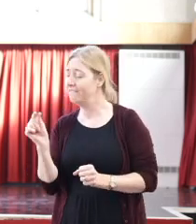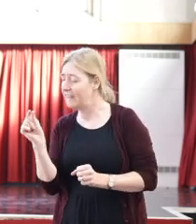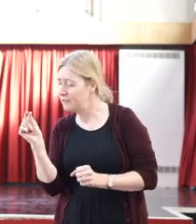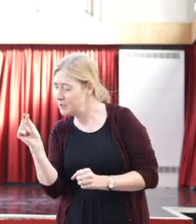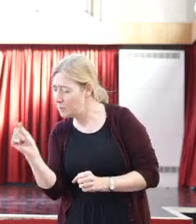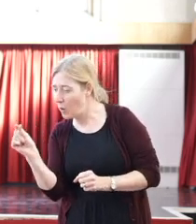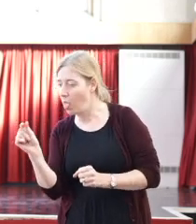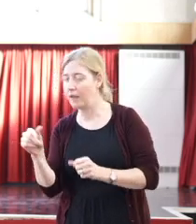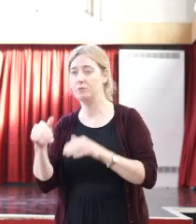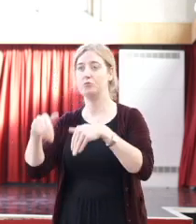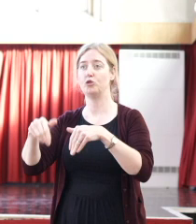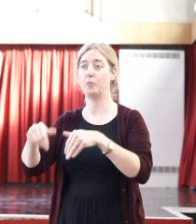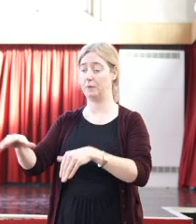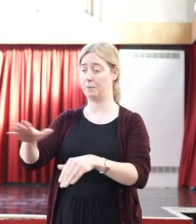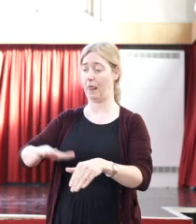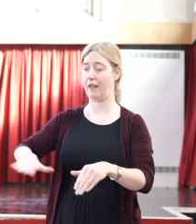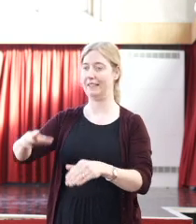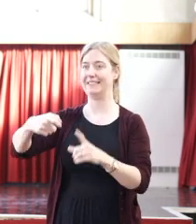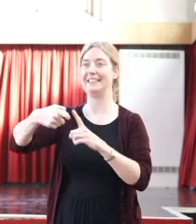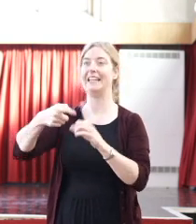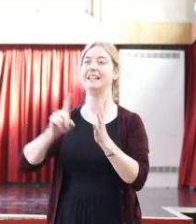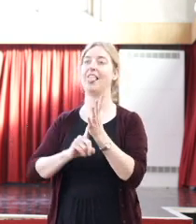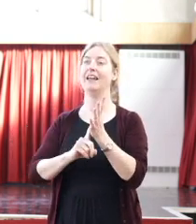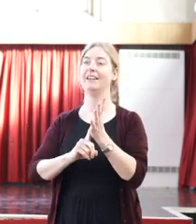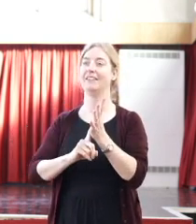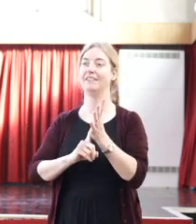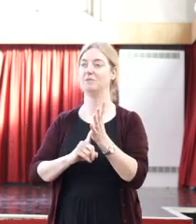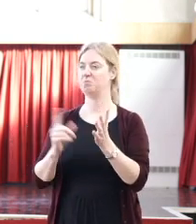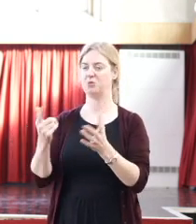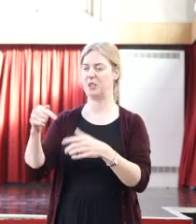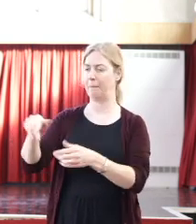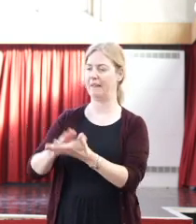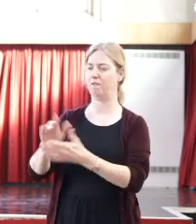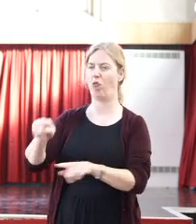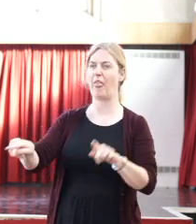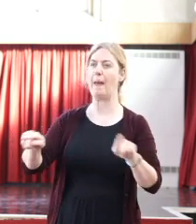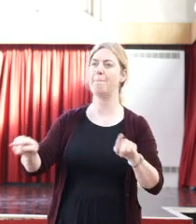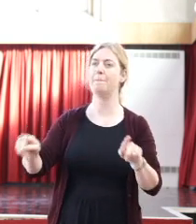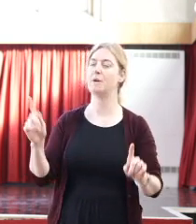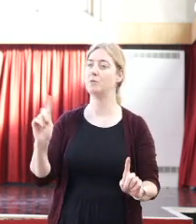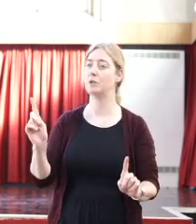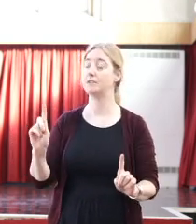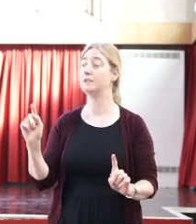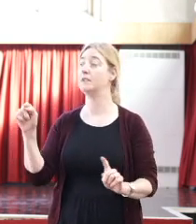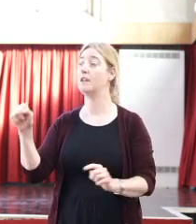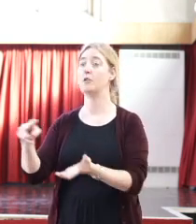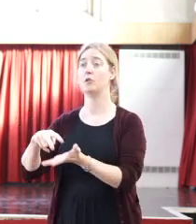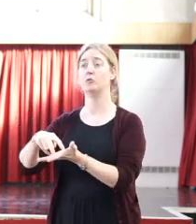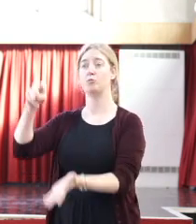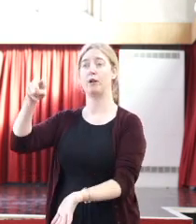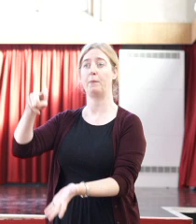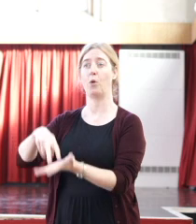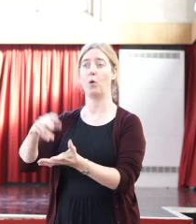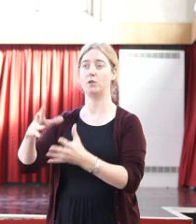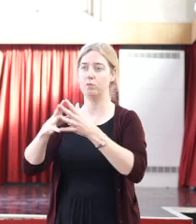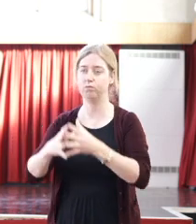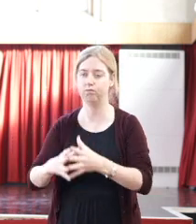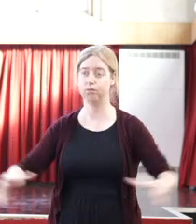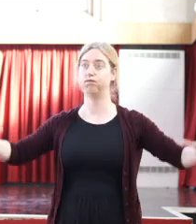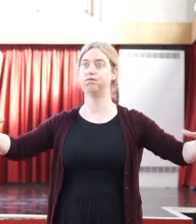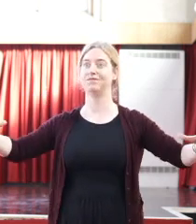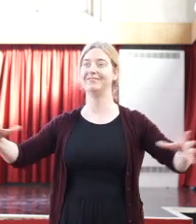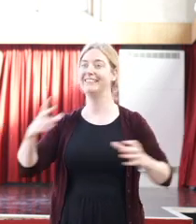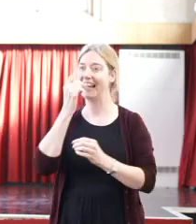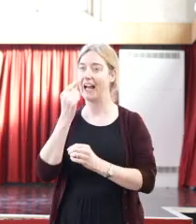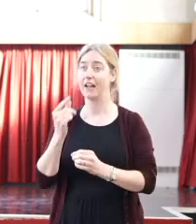in a shopping precinct in Kings Lynn? Well, we use those as our springboards. These are our platforms in